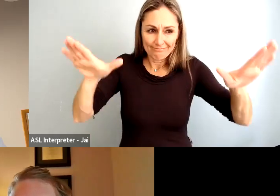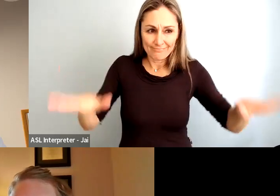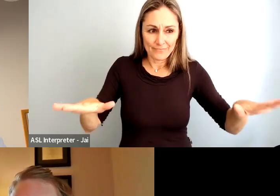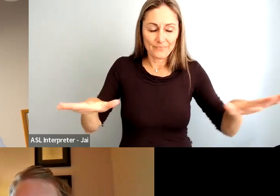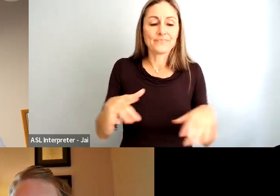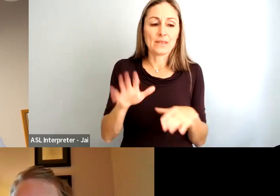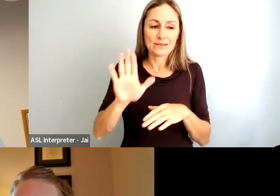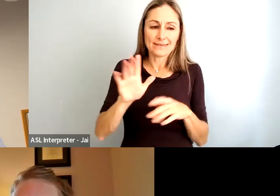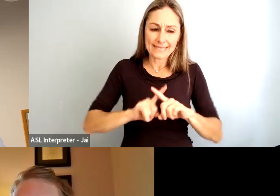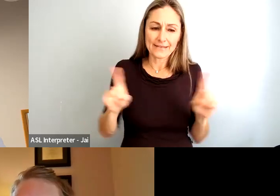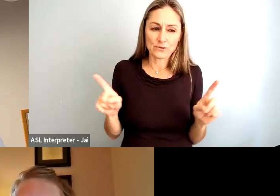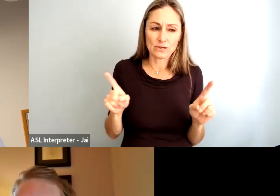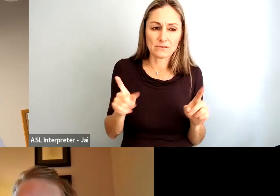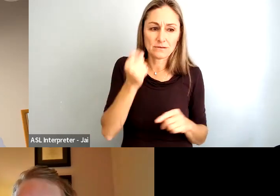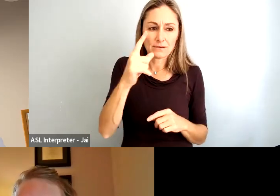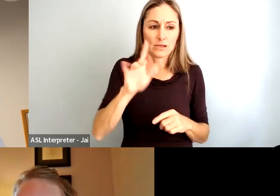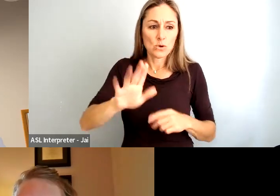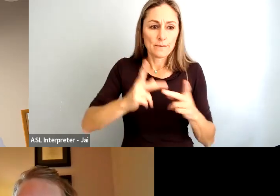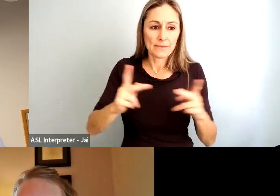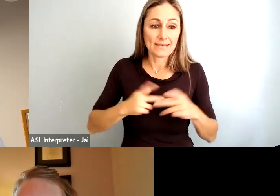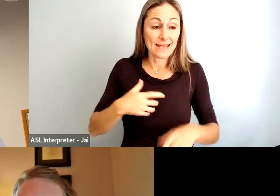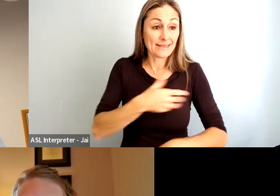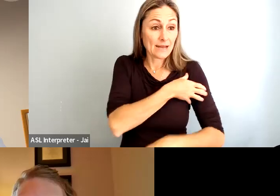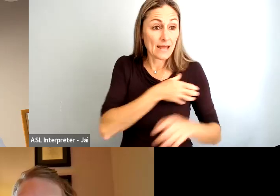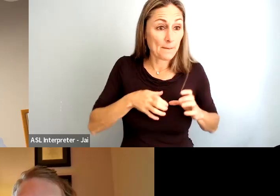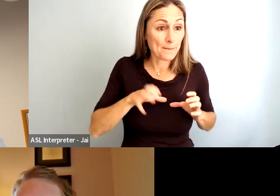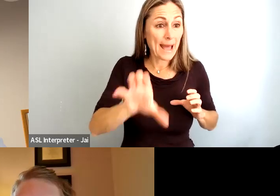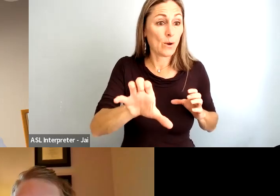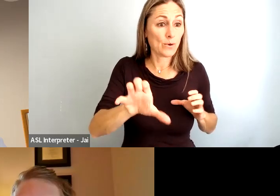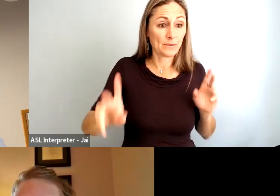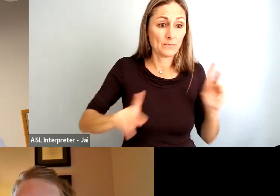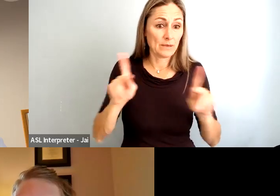in all of this. And by empowering people with disabilities to use